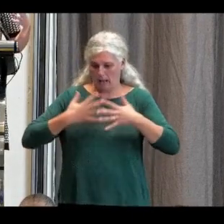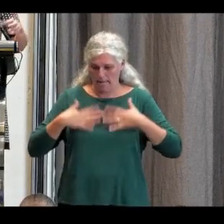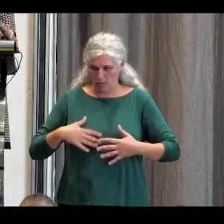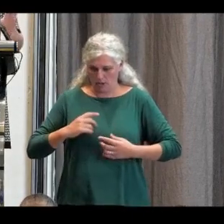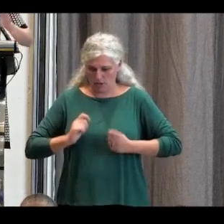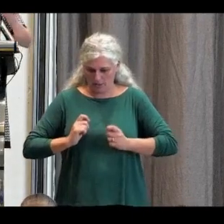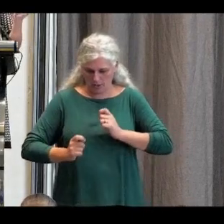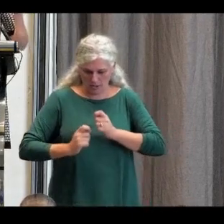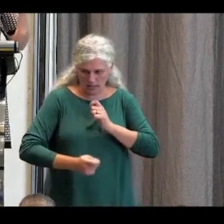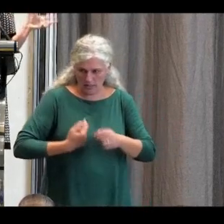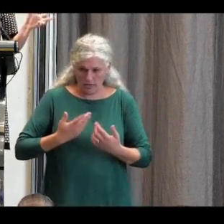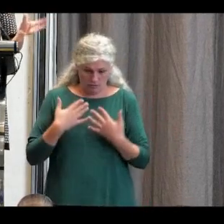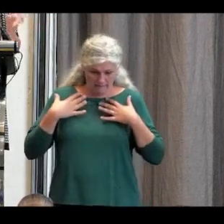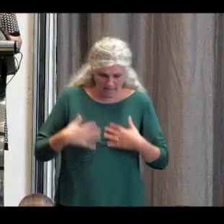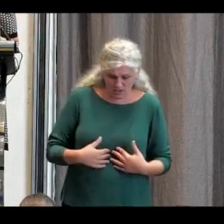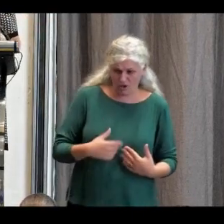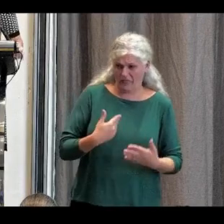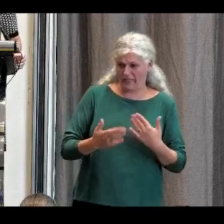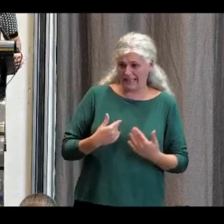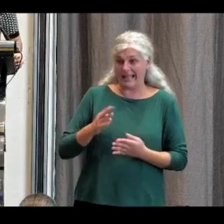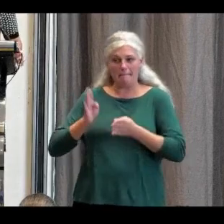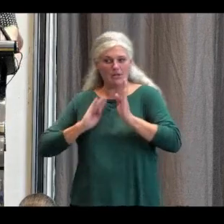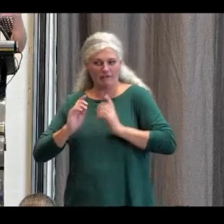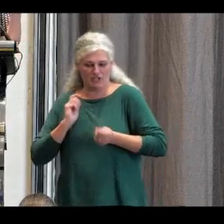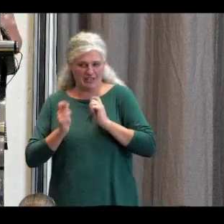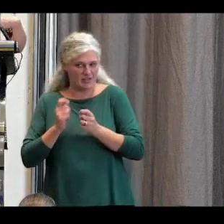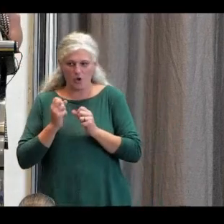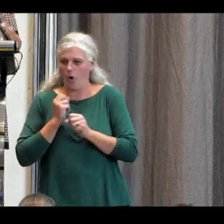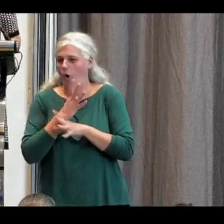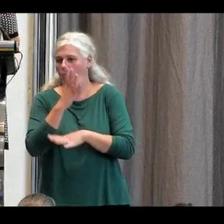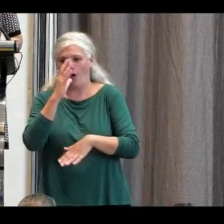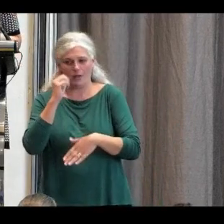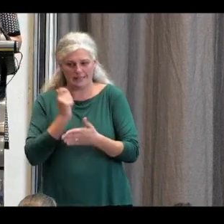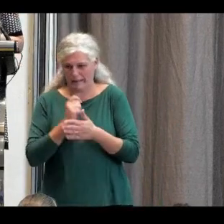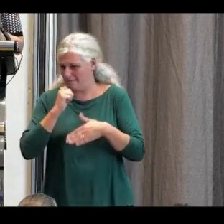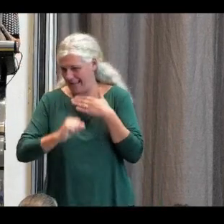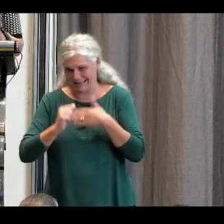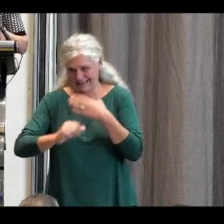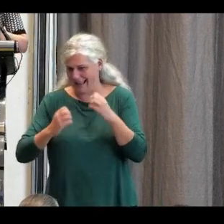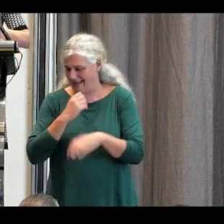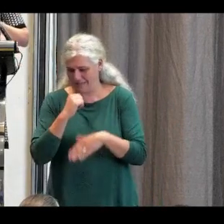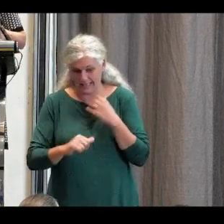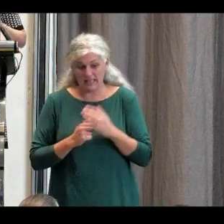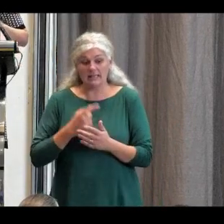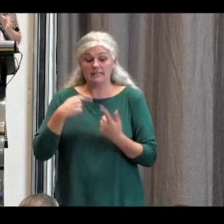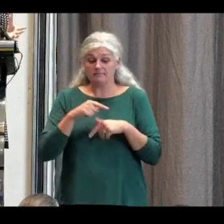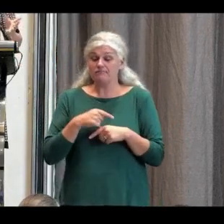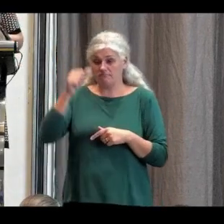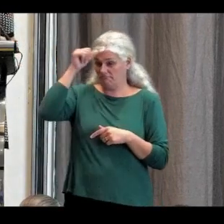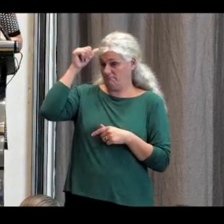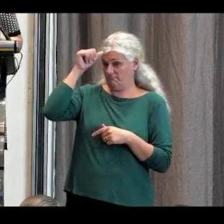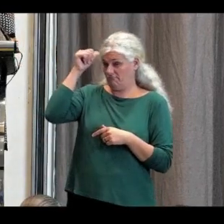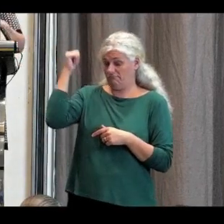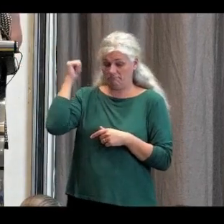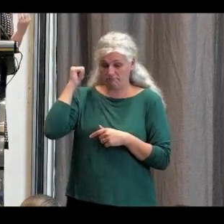change, they do physiological and behavioral changes every day. So things that were very well known